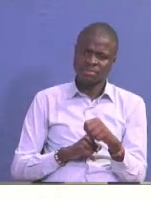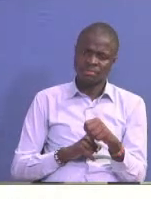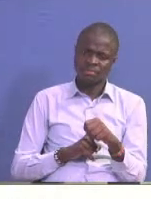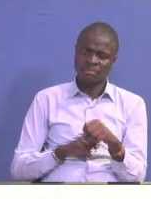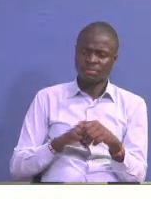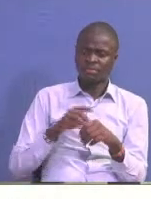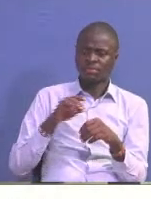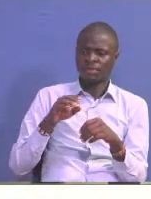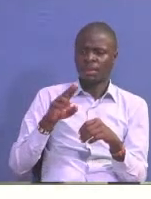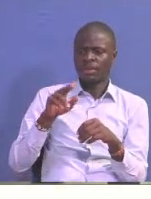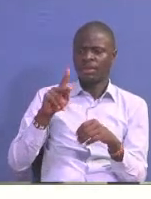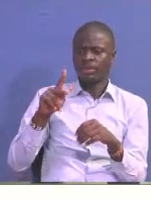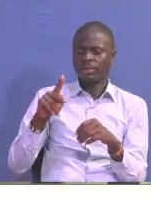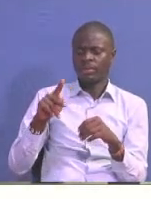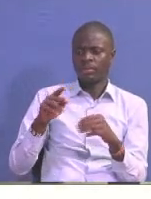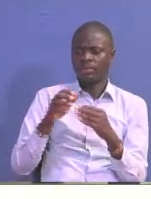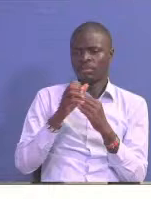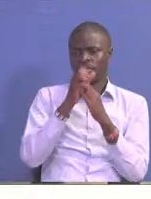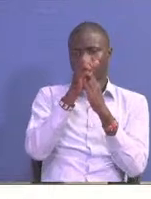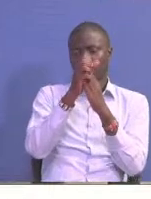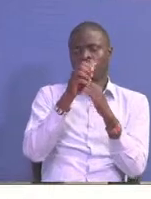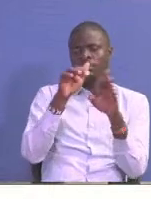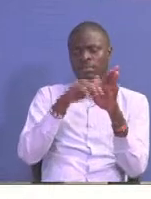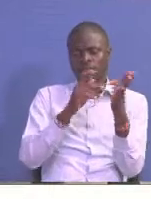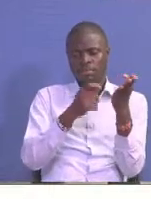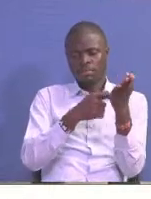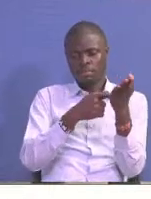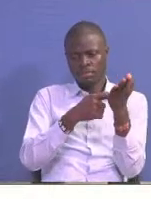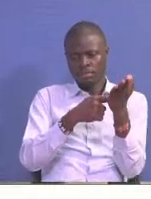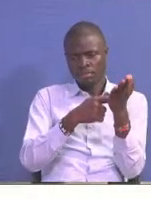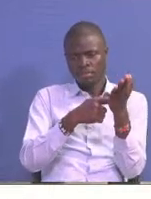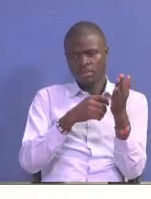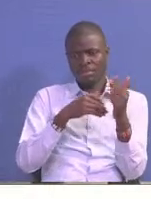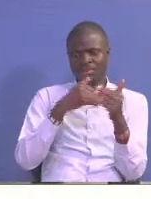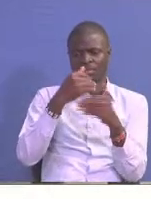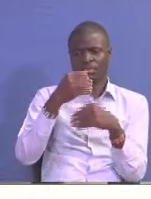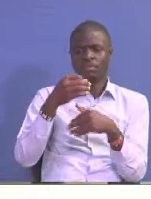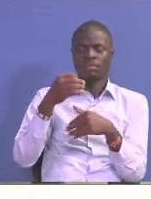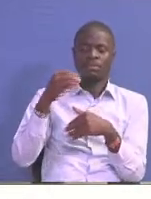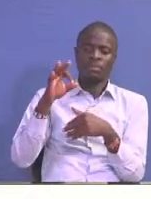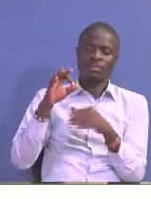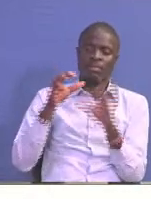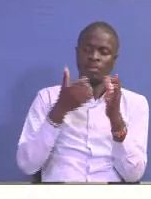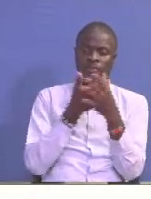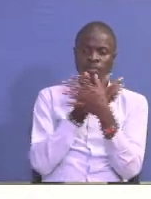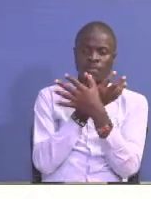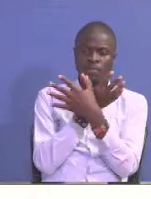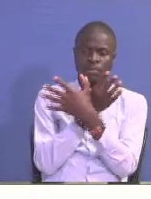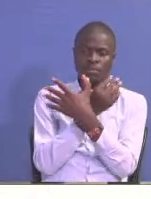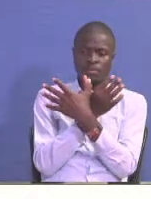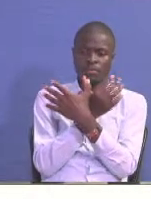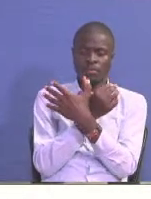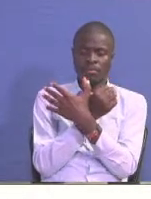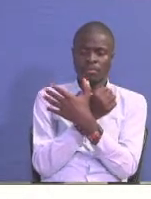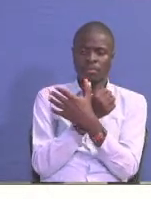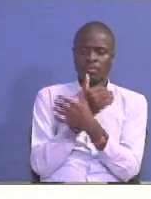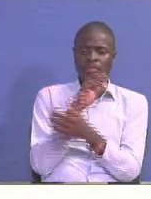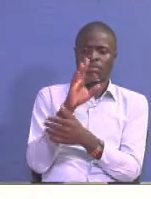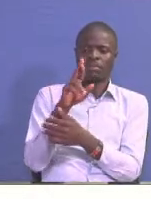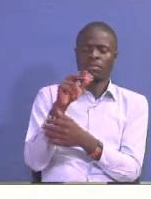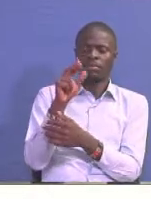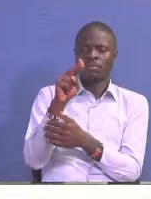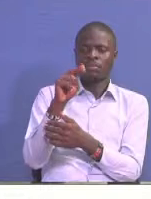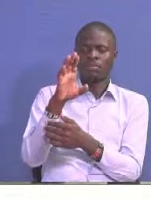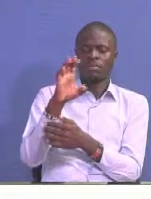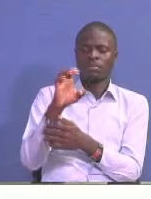Britain was in the lead in terms of technology and what have you, was ahead of Germany, was ahead of France.